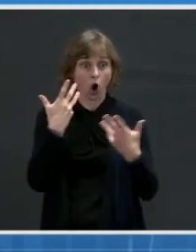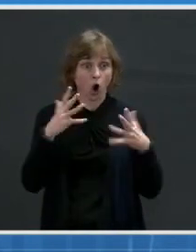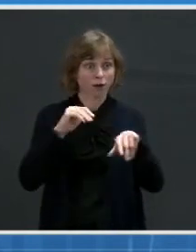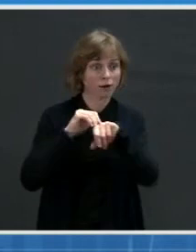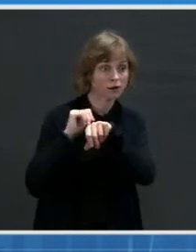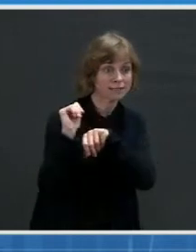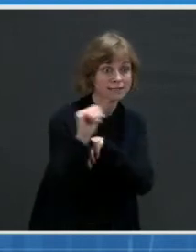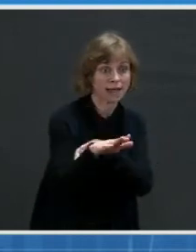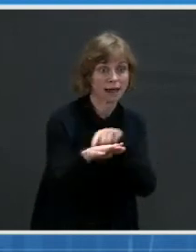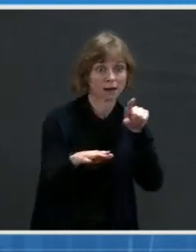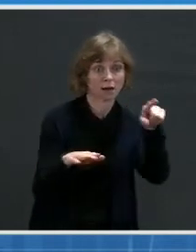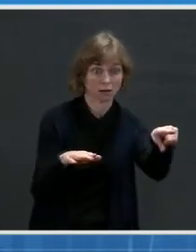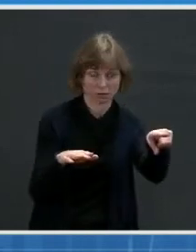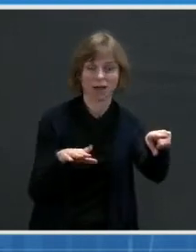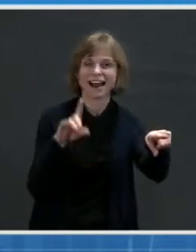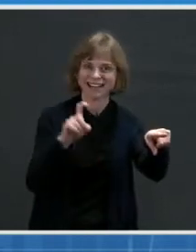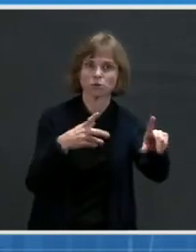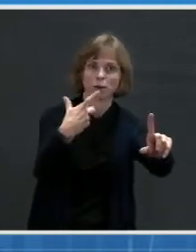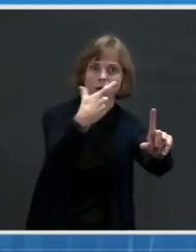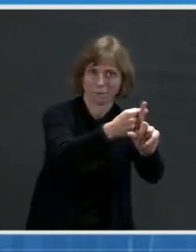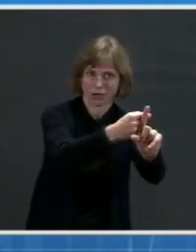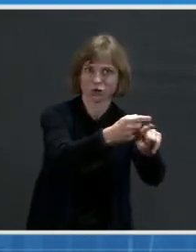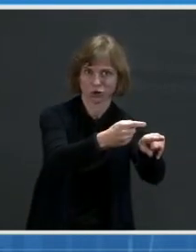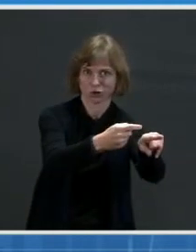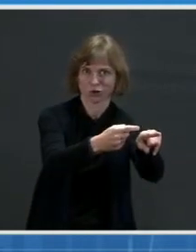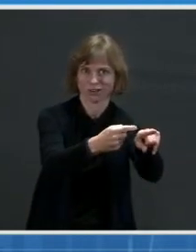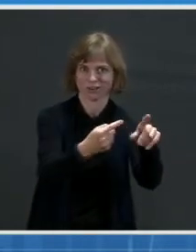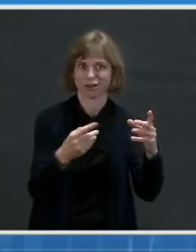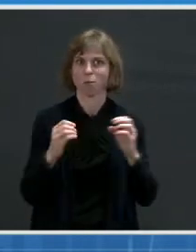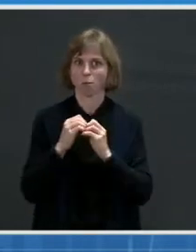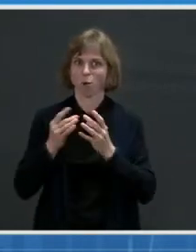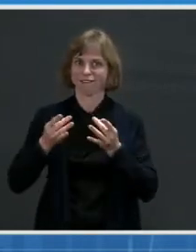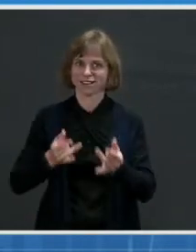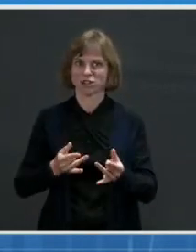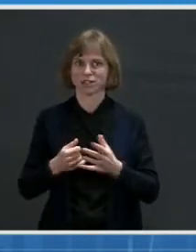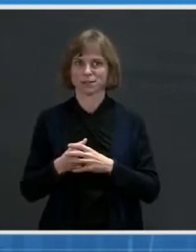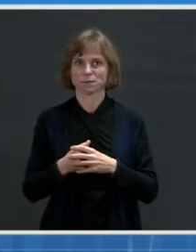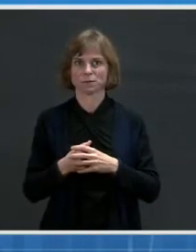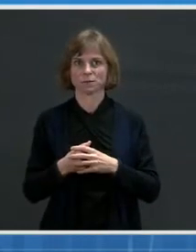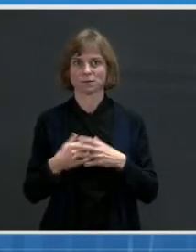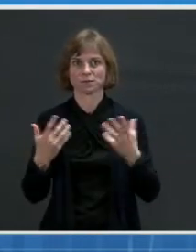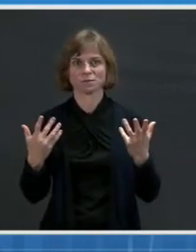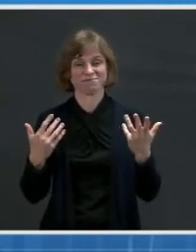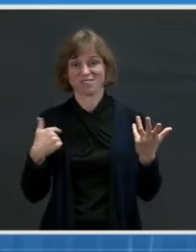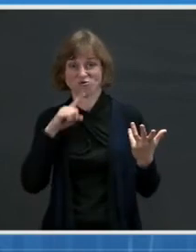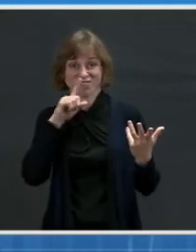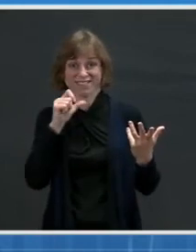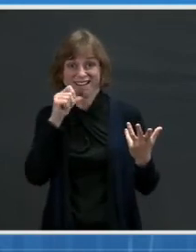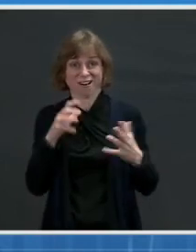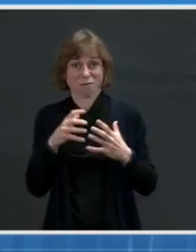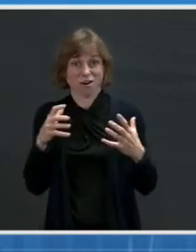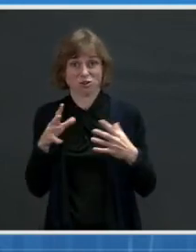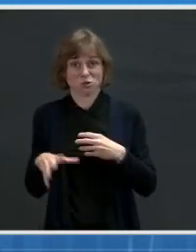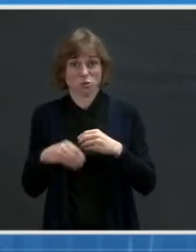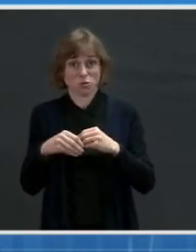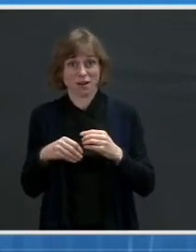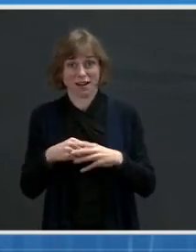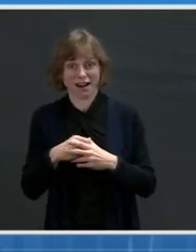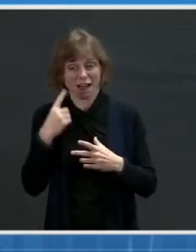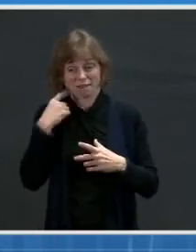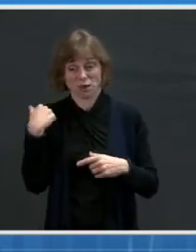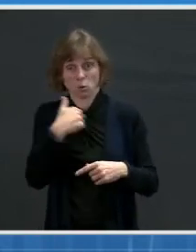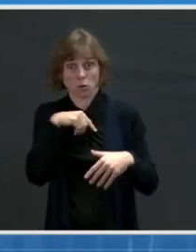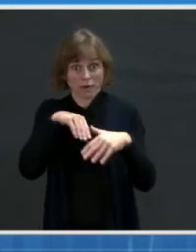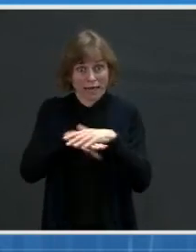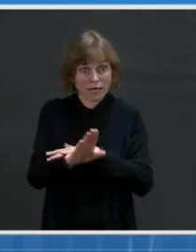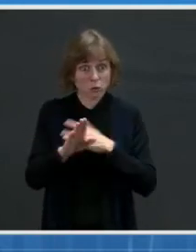more efficiently and more equitably. Dr. Walensky? Yeah, I don't have much to add. I think when we came into the administration, we had